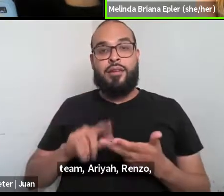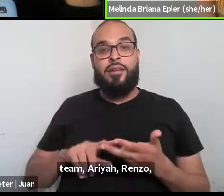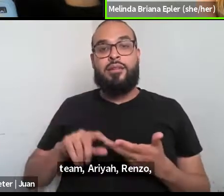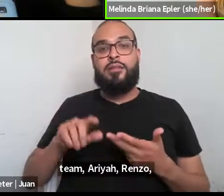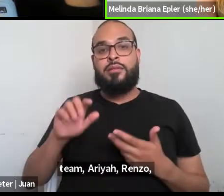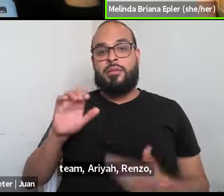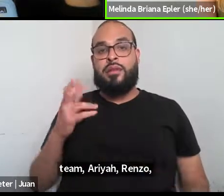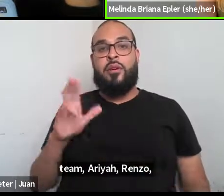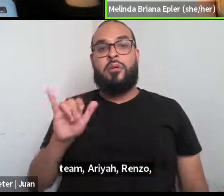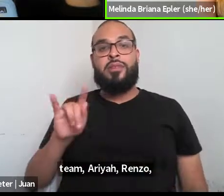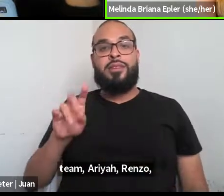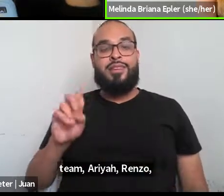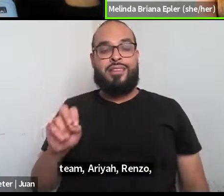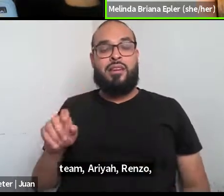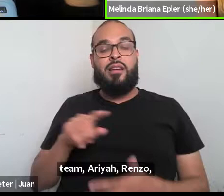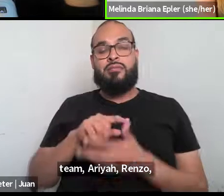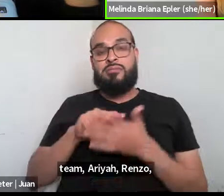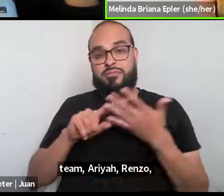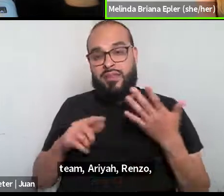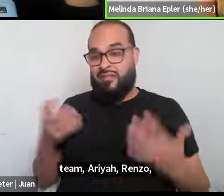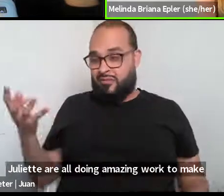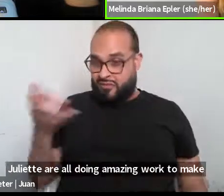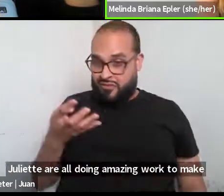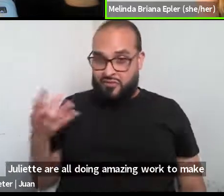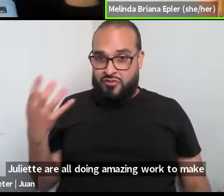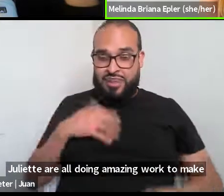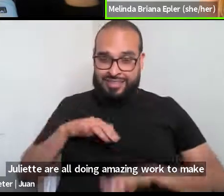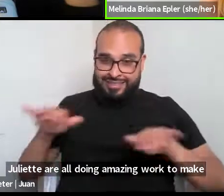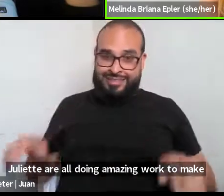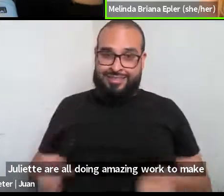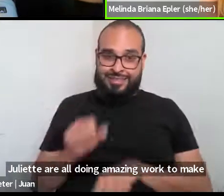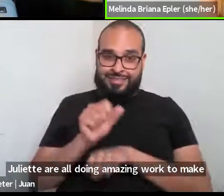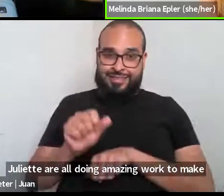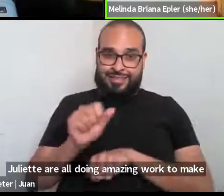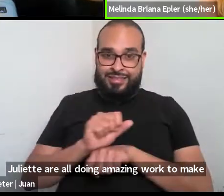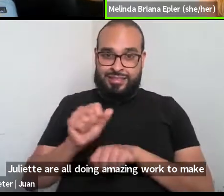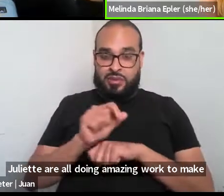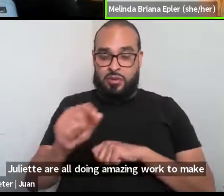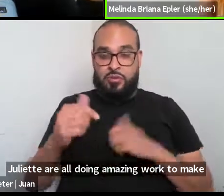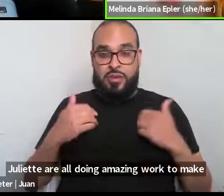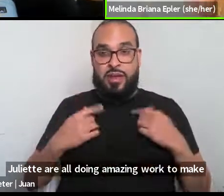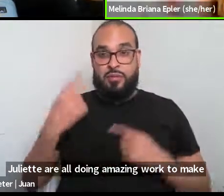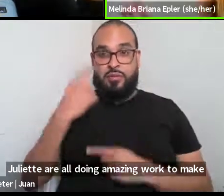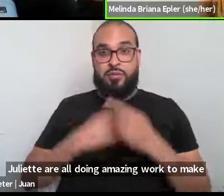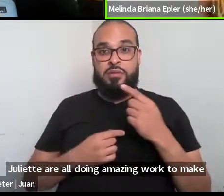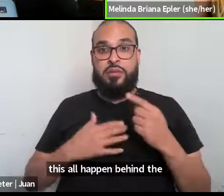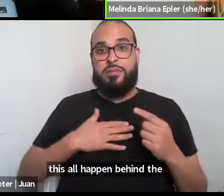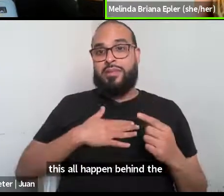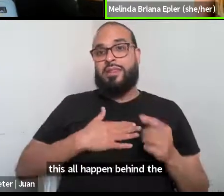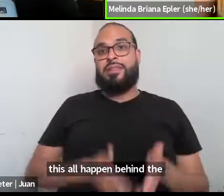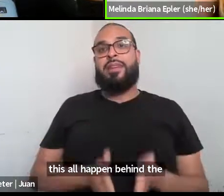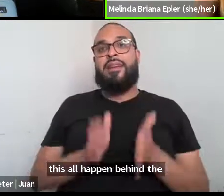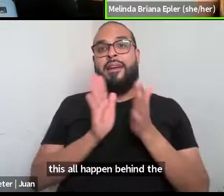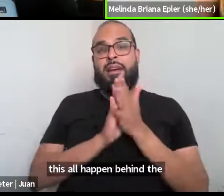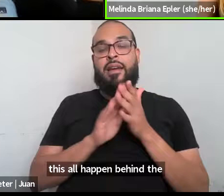in the Q&A. So if you have questions, we have technical issues, please ask. And then engage with us in the